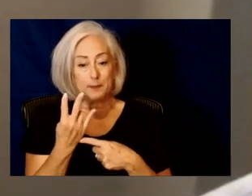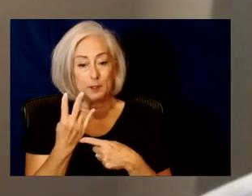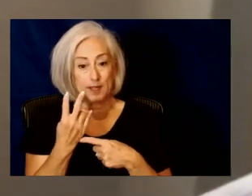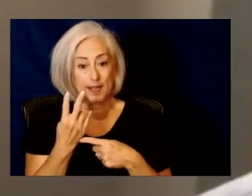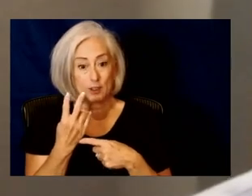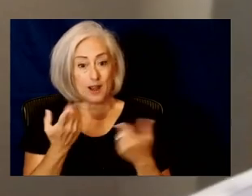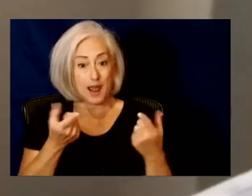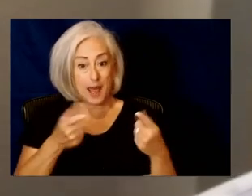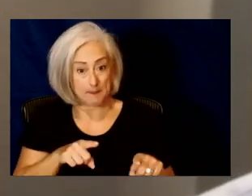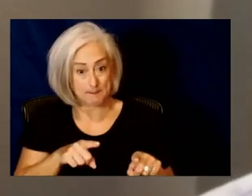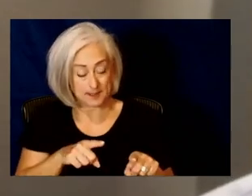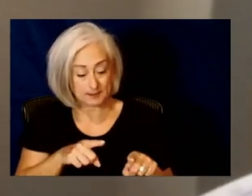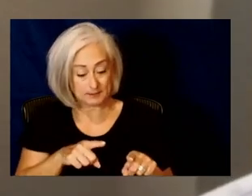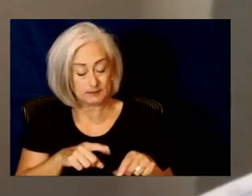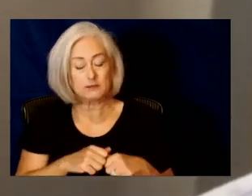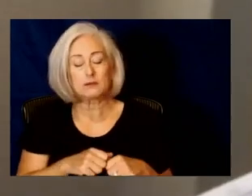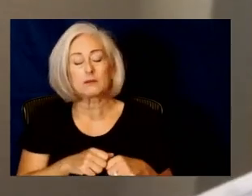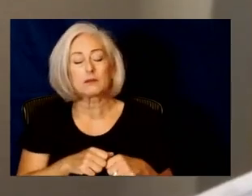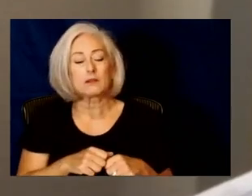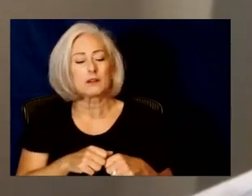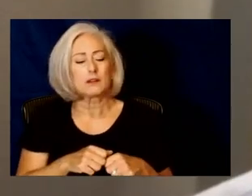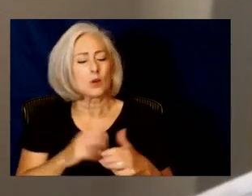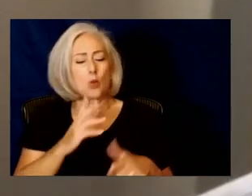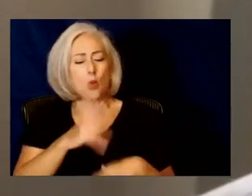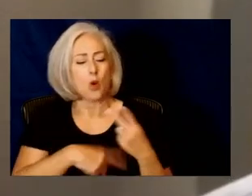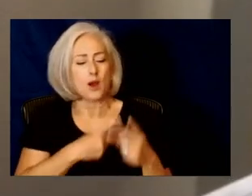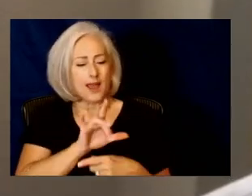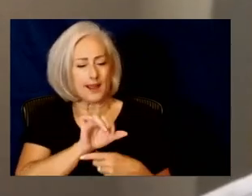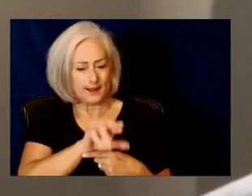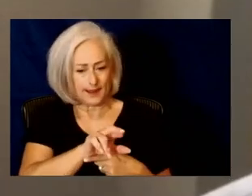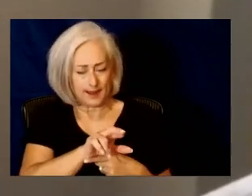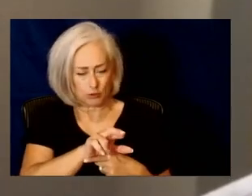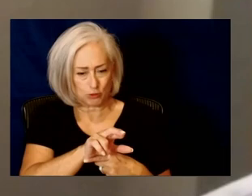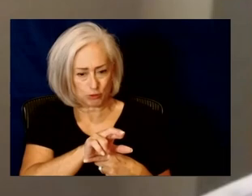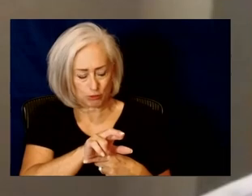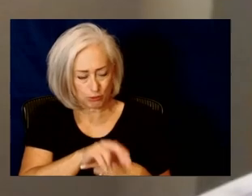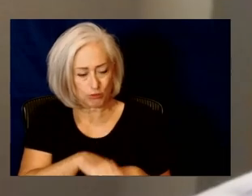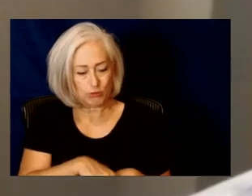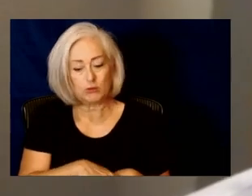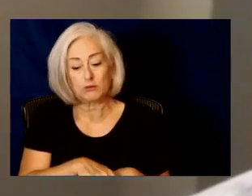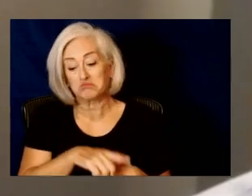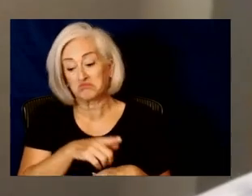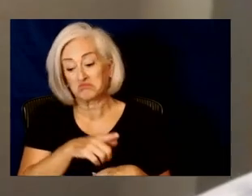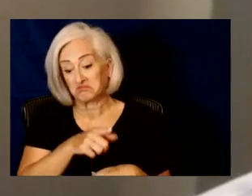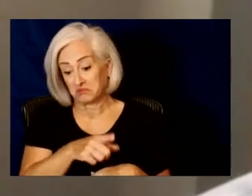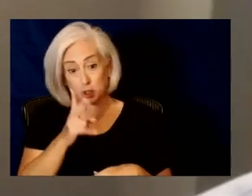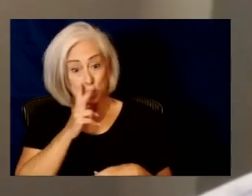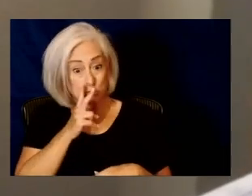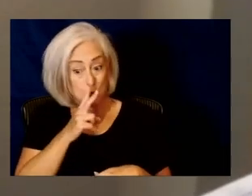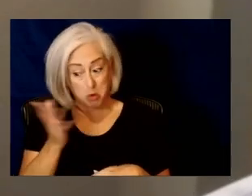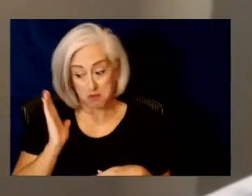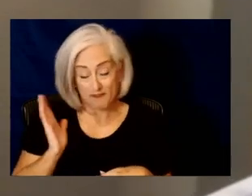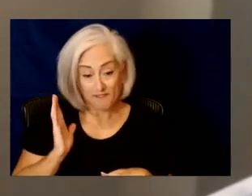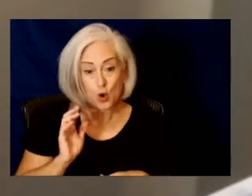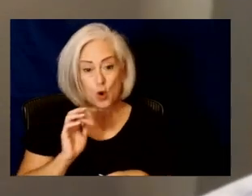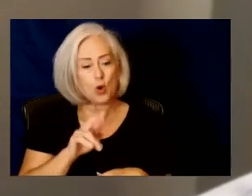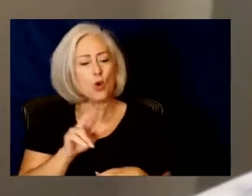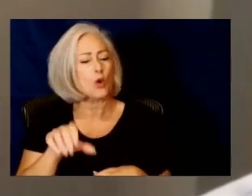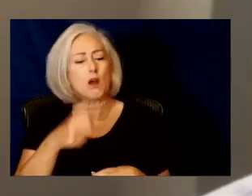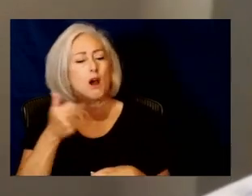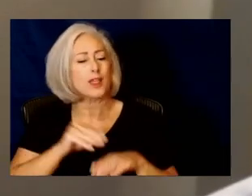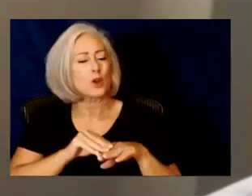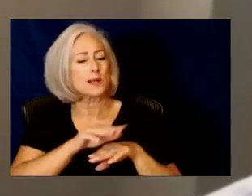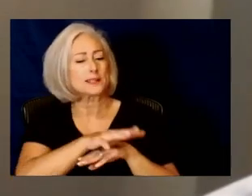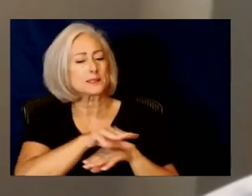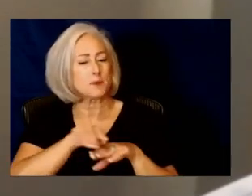individual has, and what other factors may be relevant, whether they smoked or had other exposures.